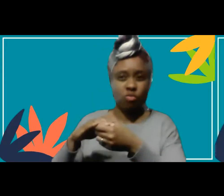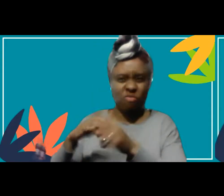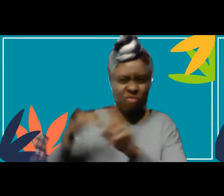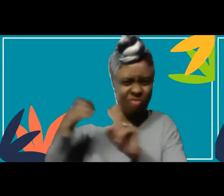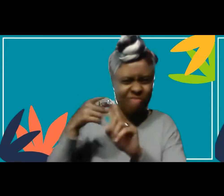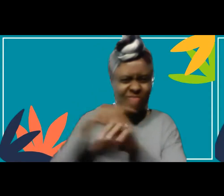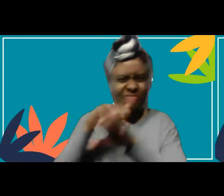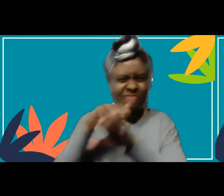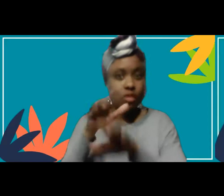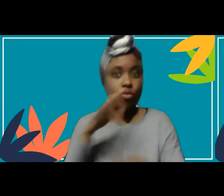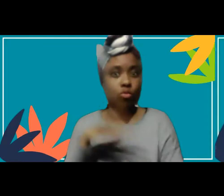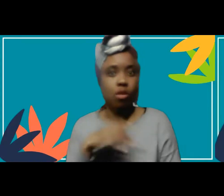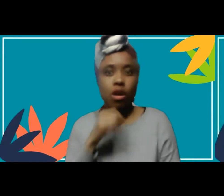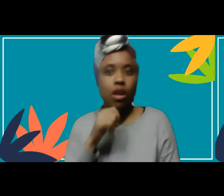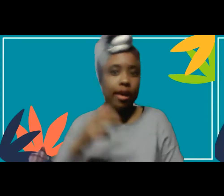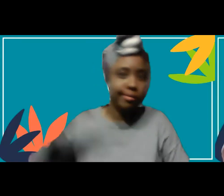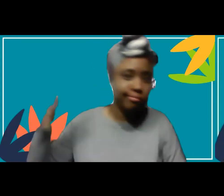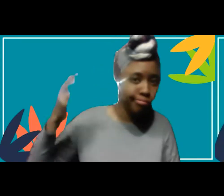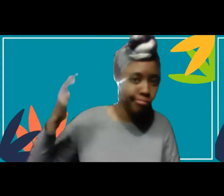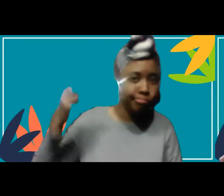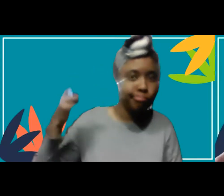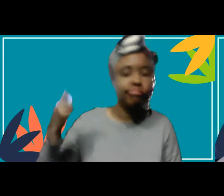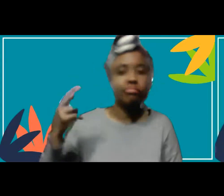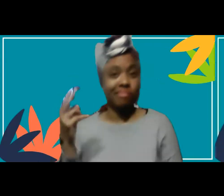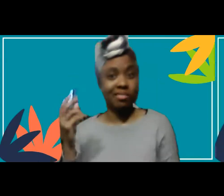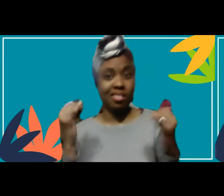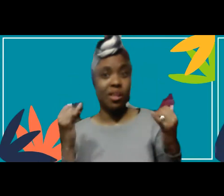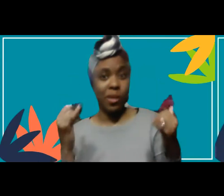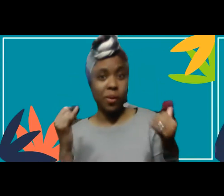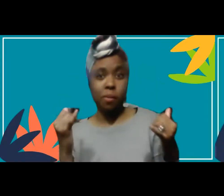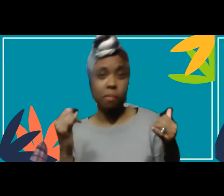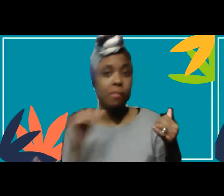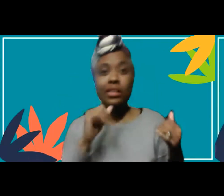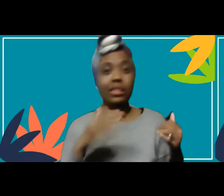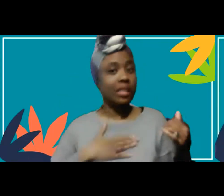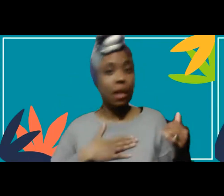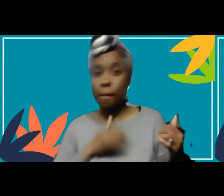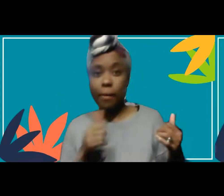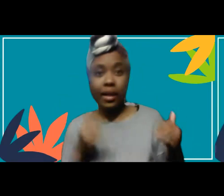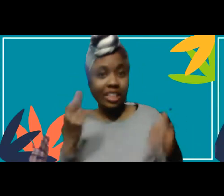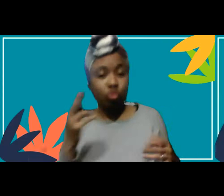this is not just a historical thing, this is my now. It's not my history, it's my now.